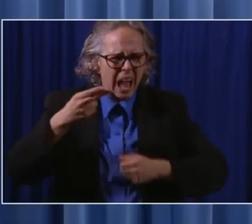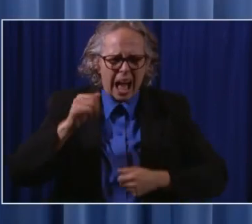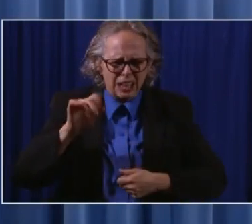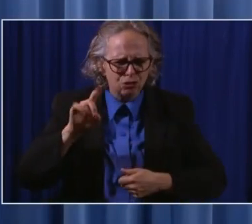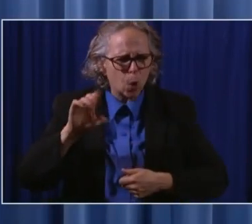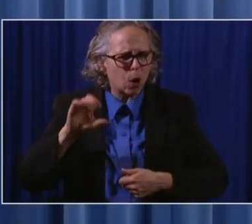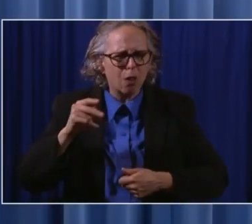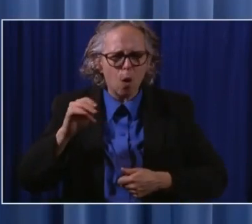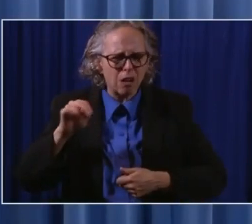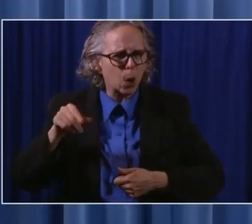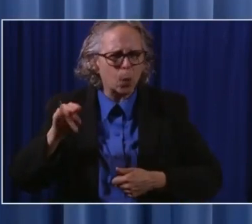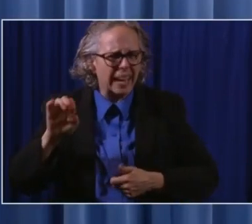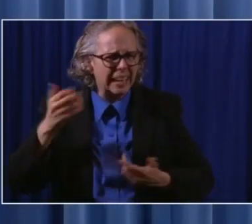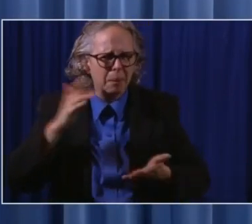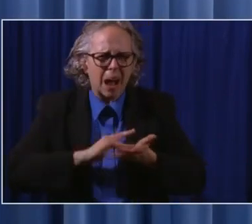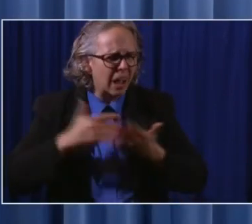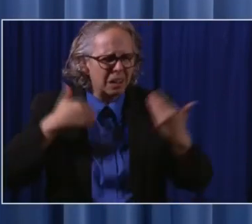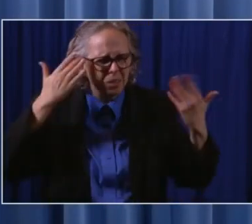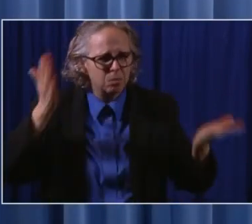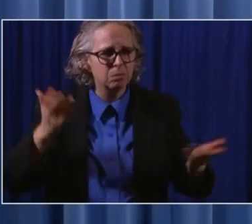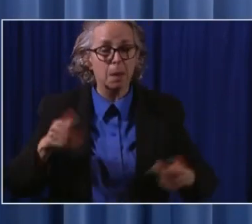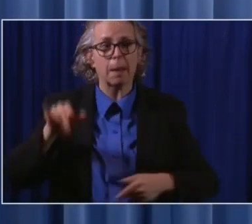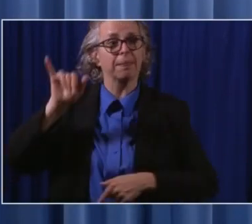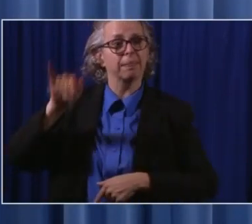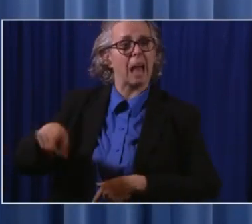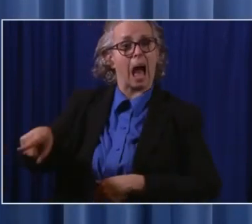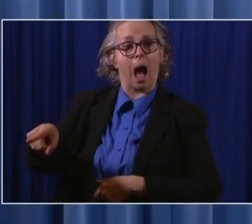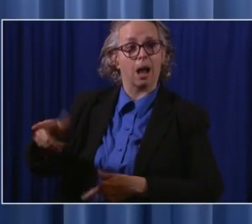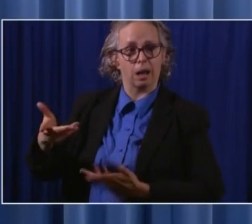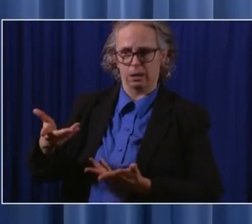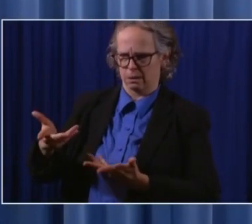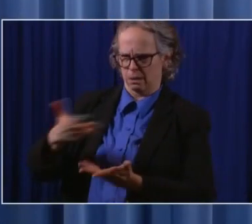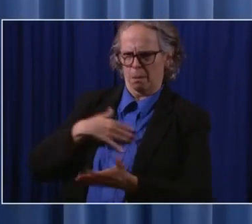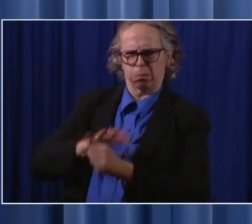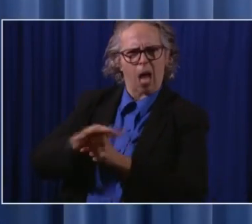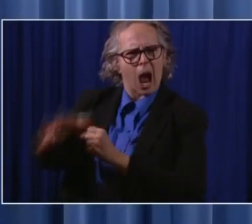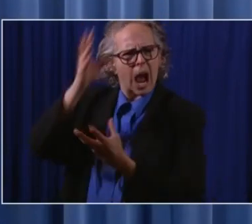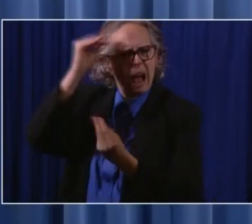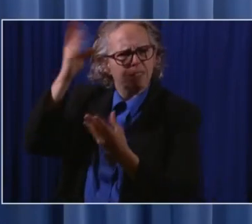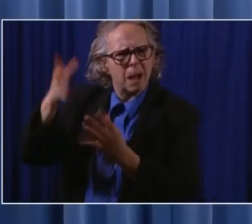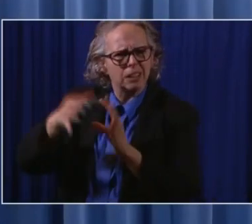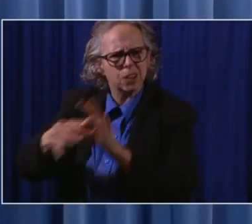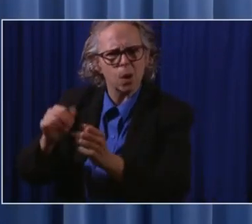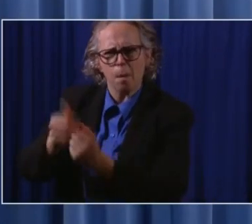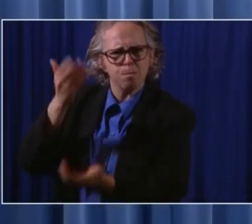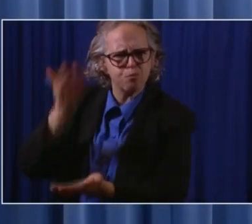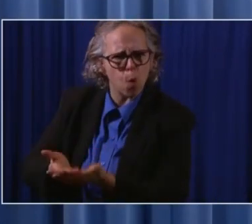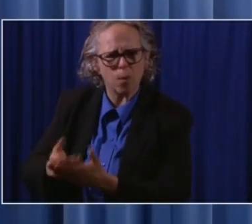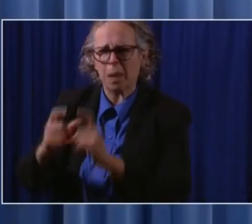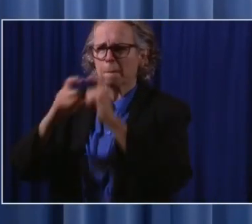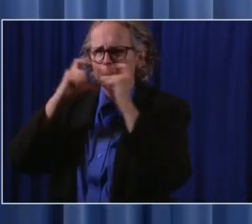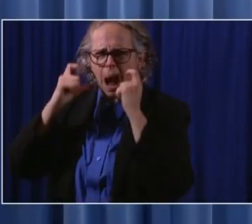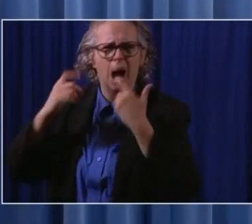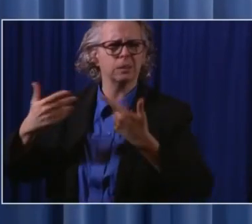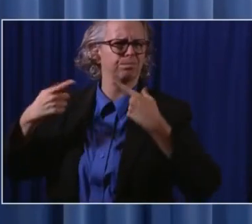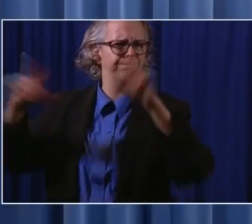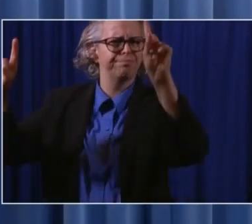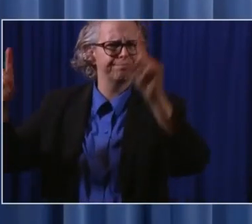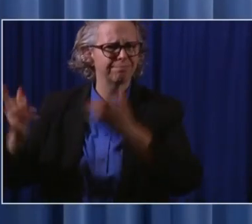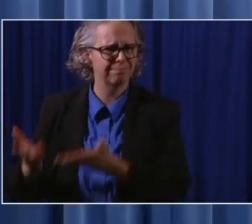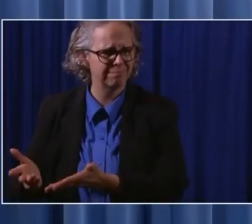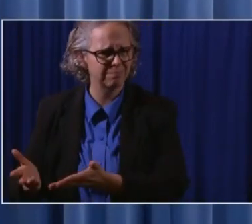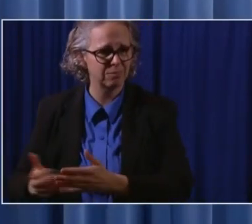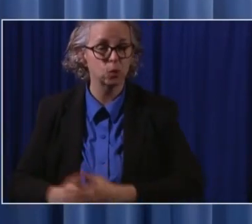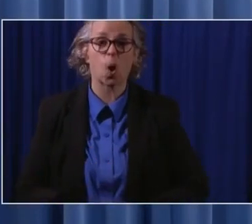there that would indicate that when used possibly with other drugs, it may have